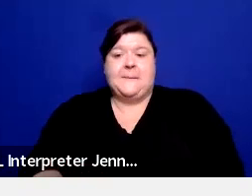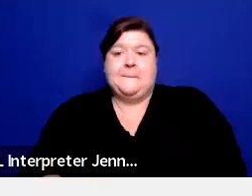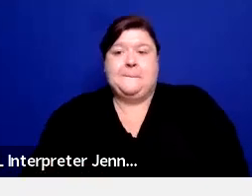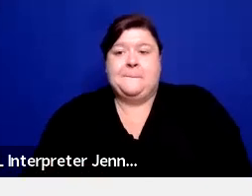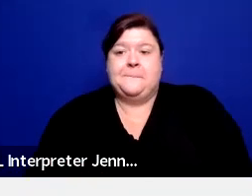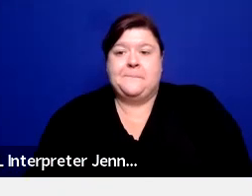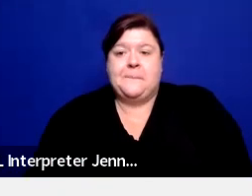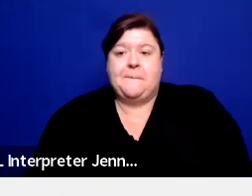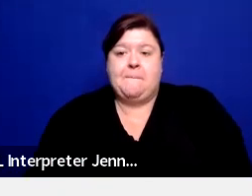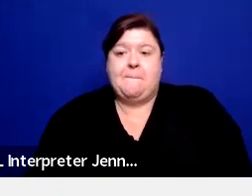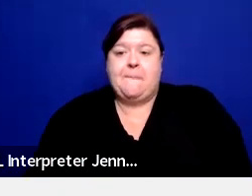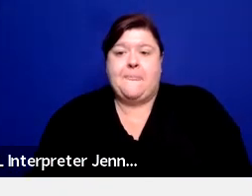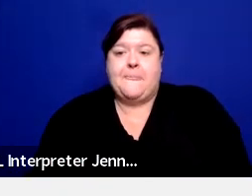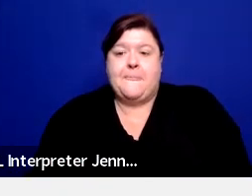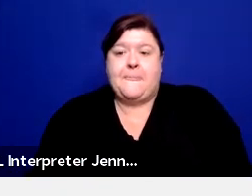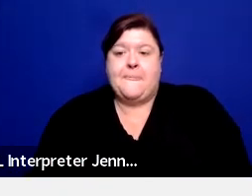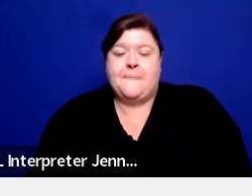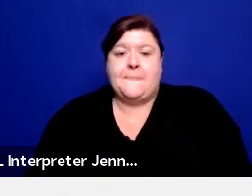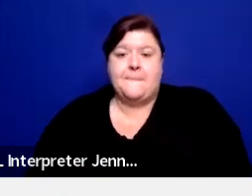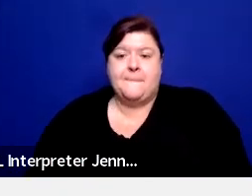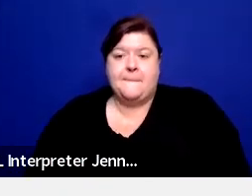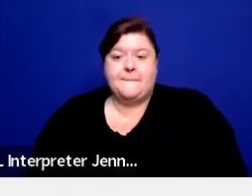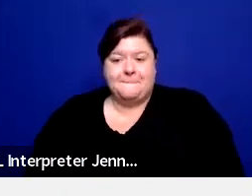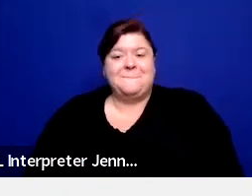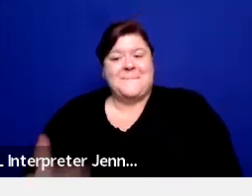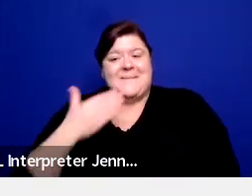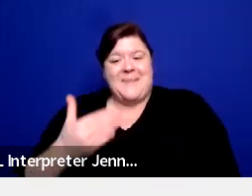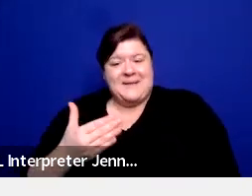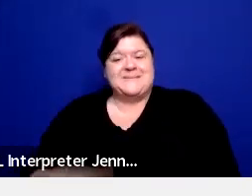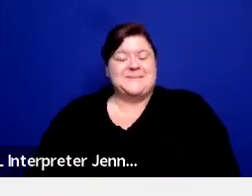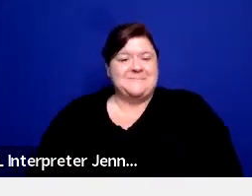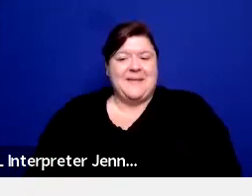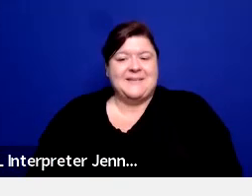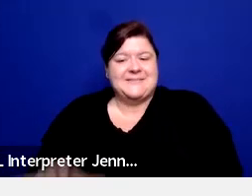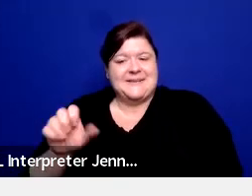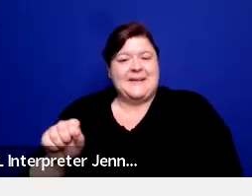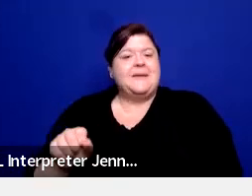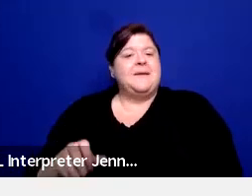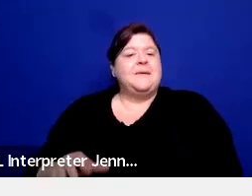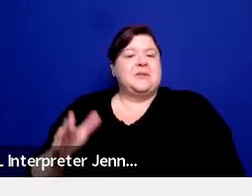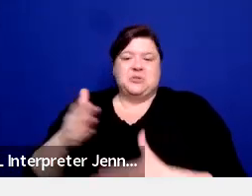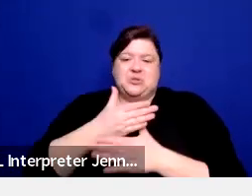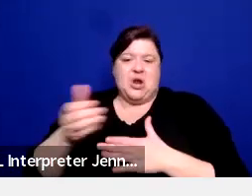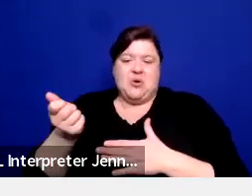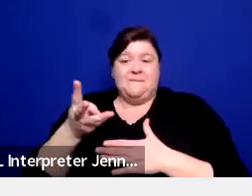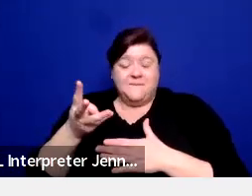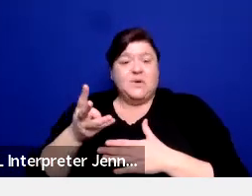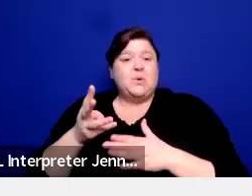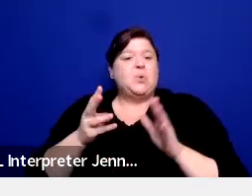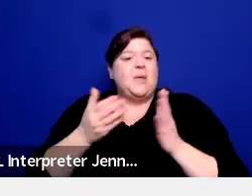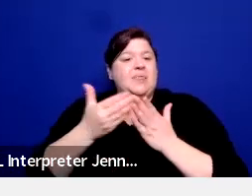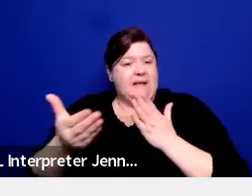recent updates. Thank you. Thanks, Karina. Yeah, so wanted to just share some quick updates before we go back to